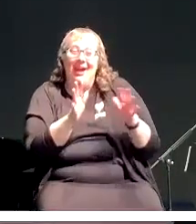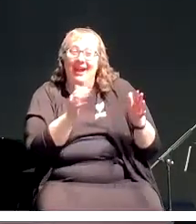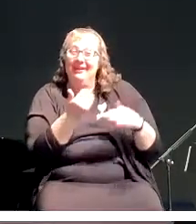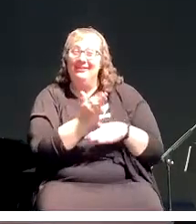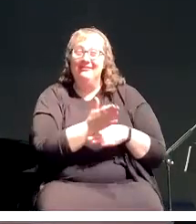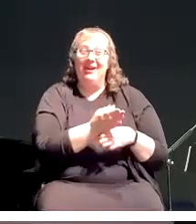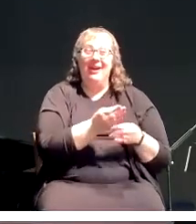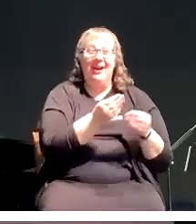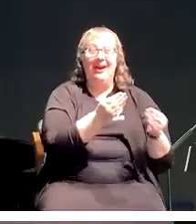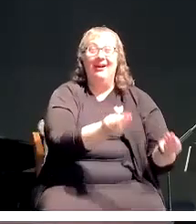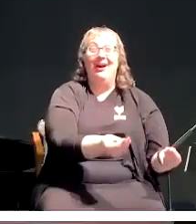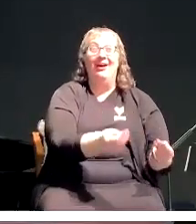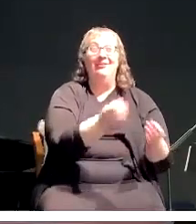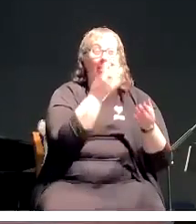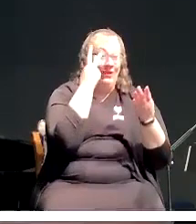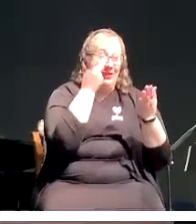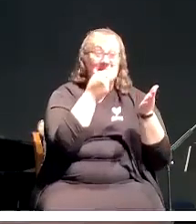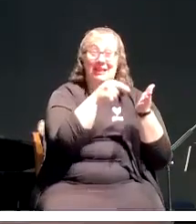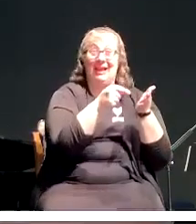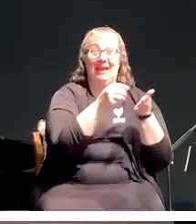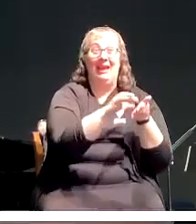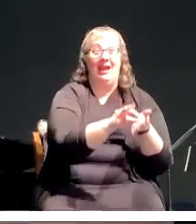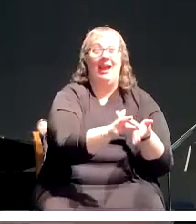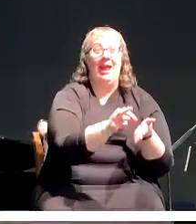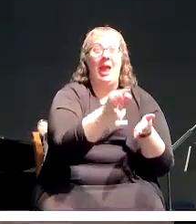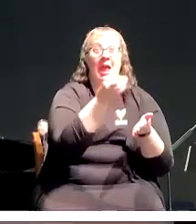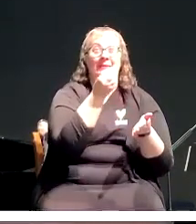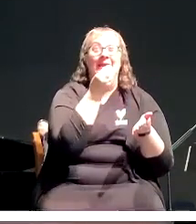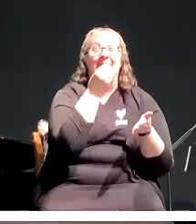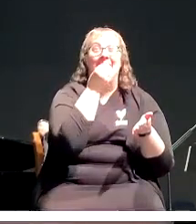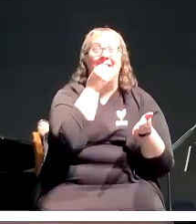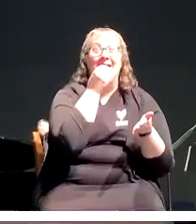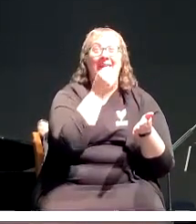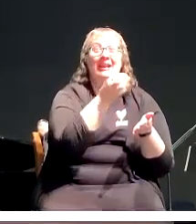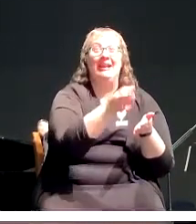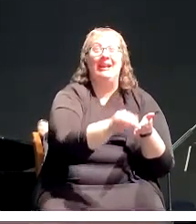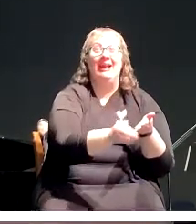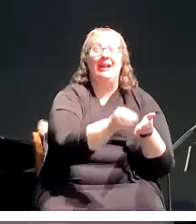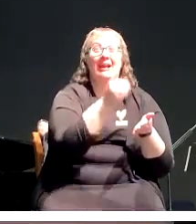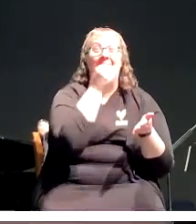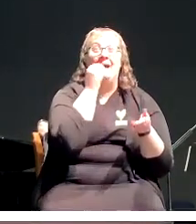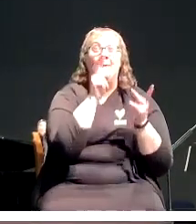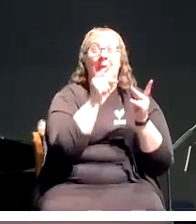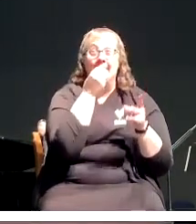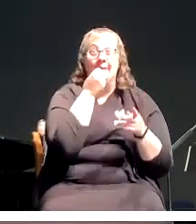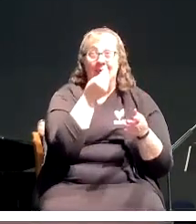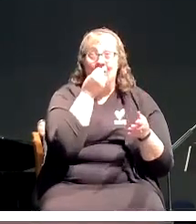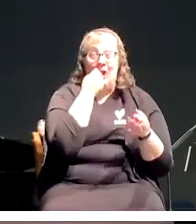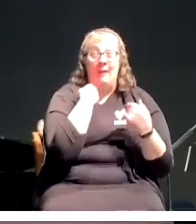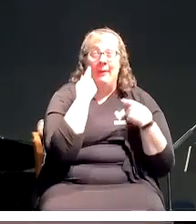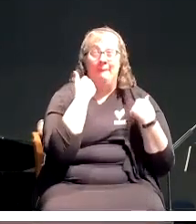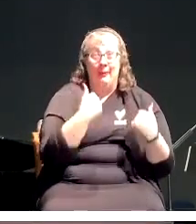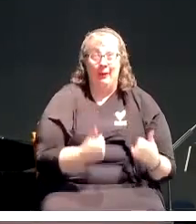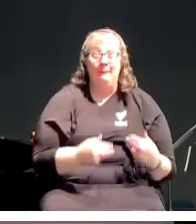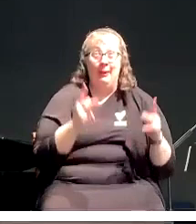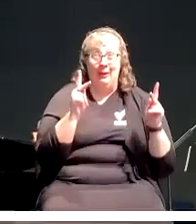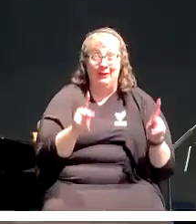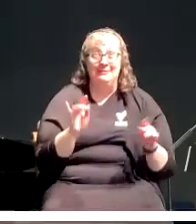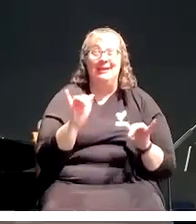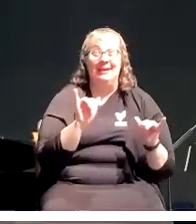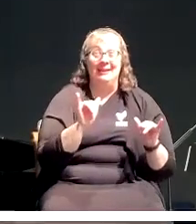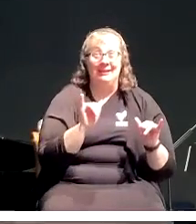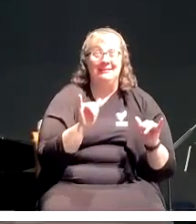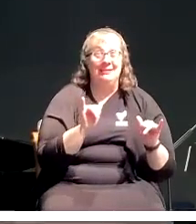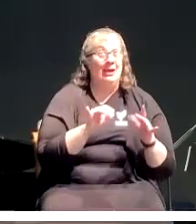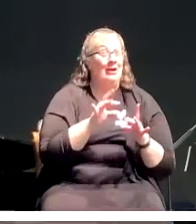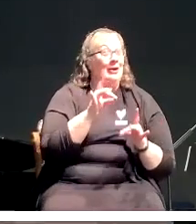fish. Look, I'm eating. Yeah, people eat food. I'm a person too. Ghosts